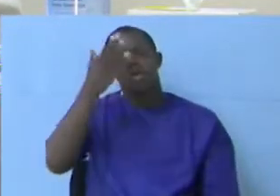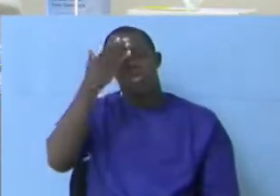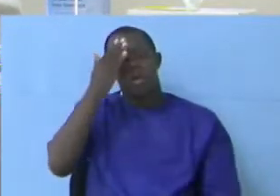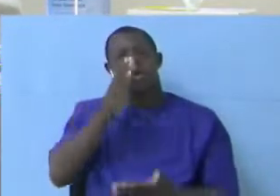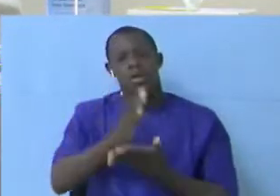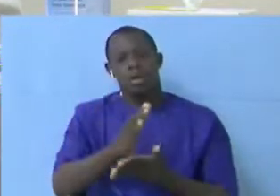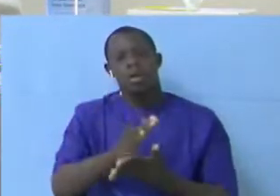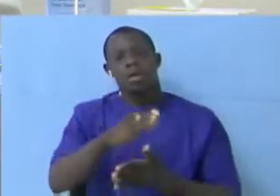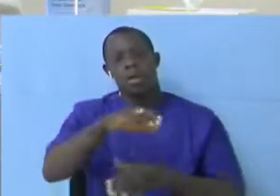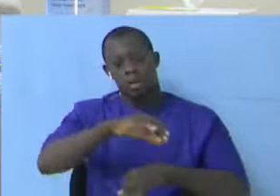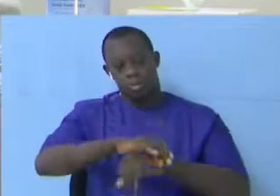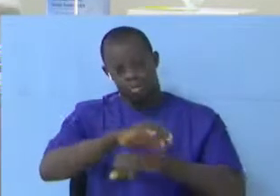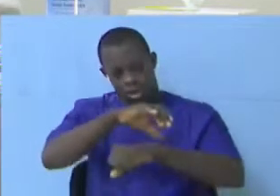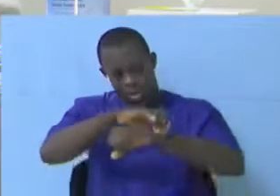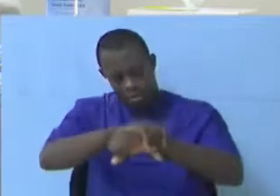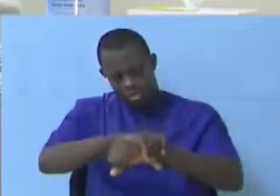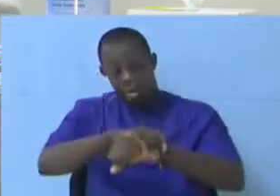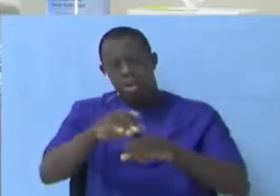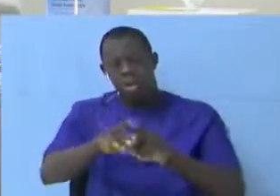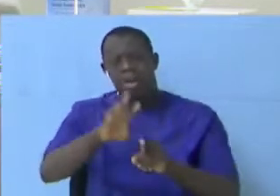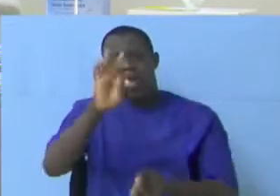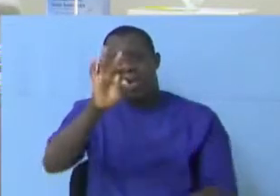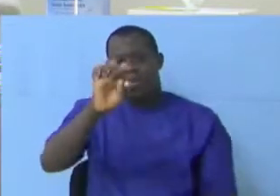He commanded a canoe.